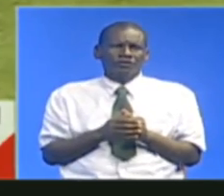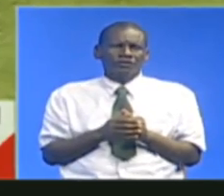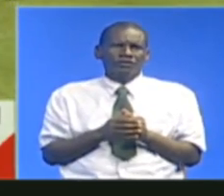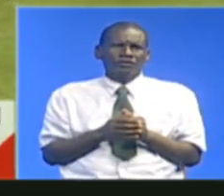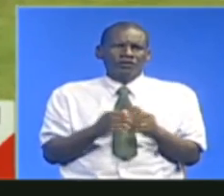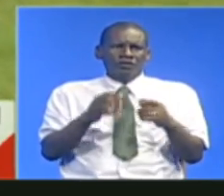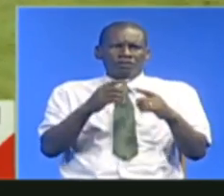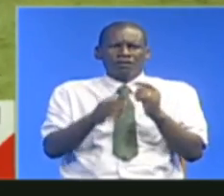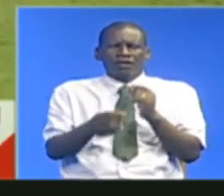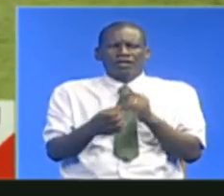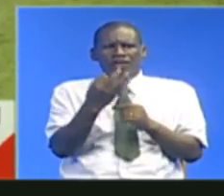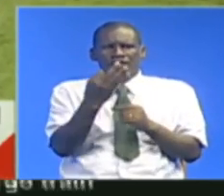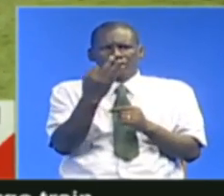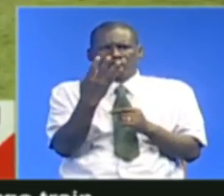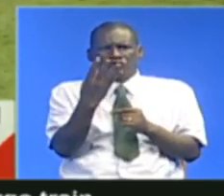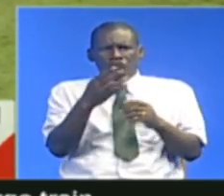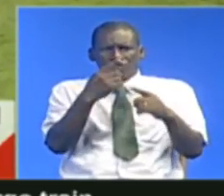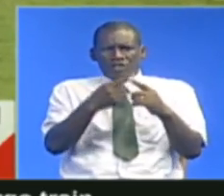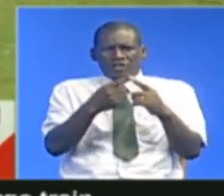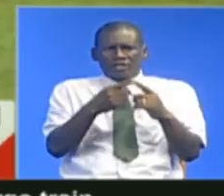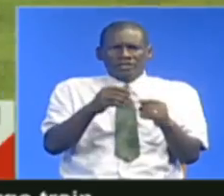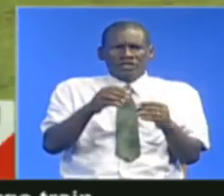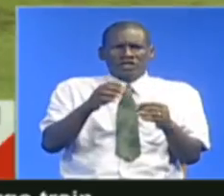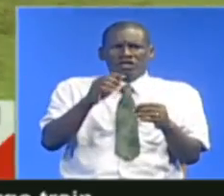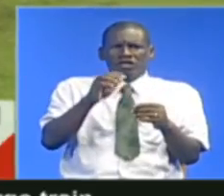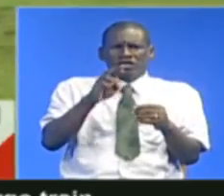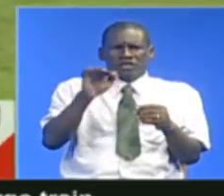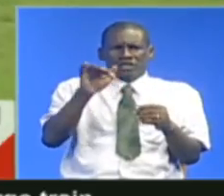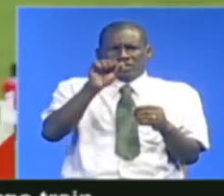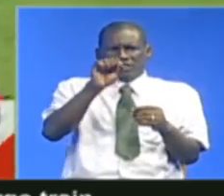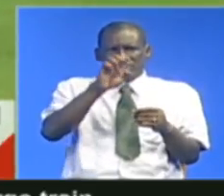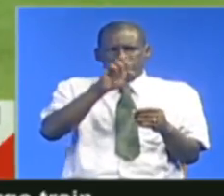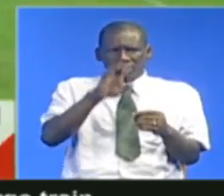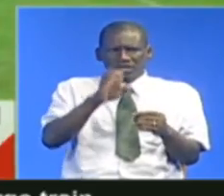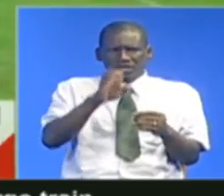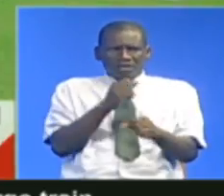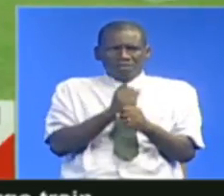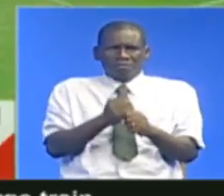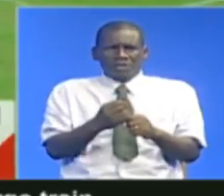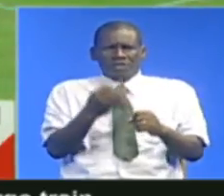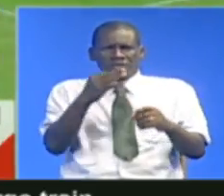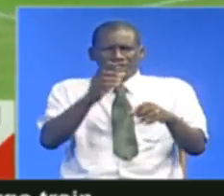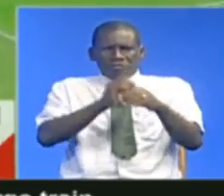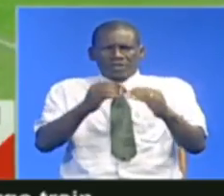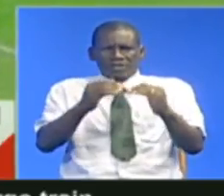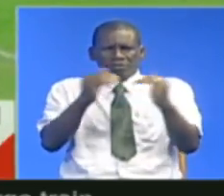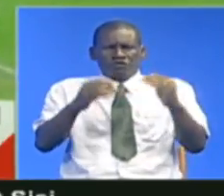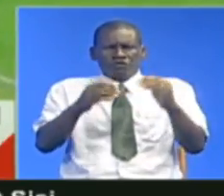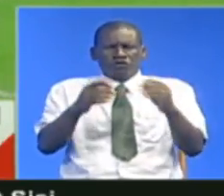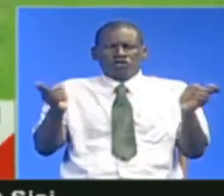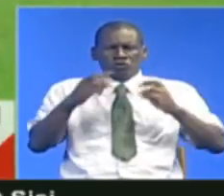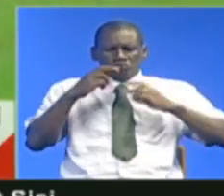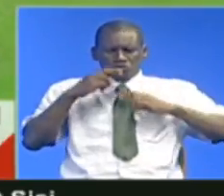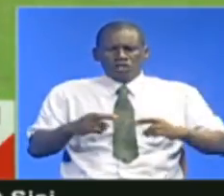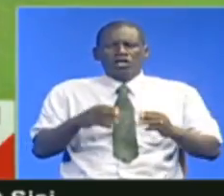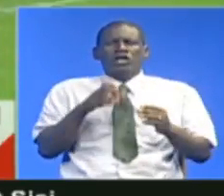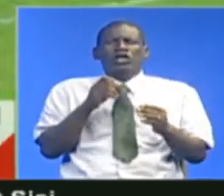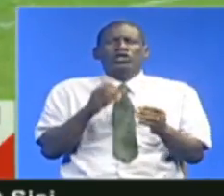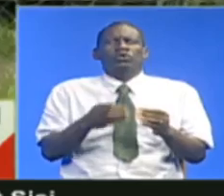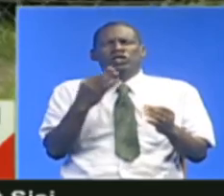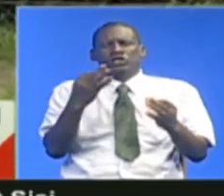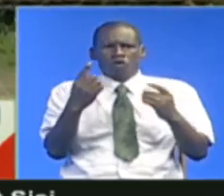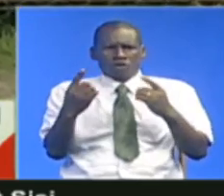But a 35-yard screamer from Teresa Ngesha leveled the scoreline 3 minutes before the break.